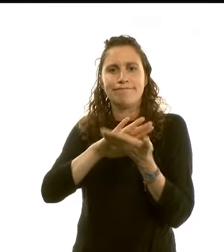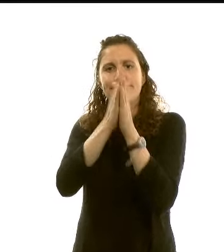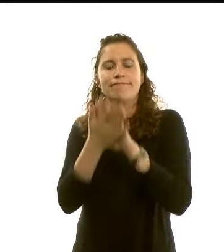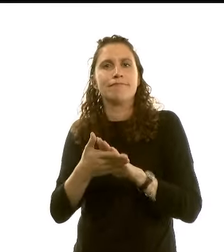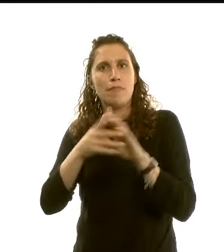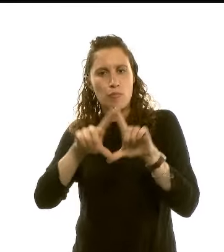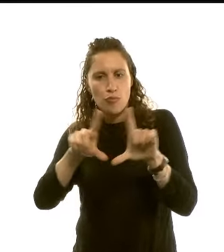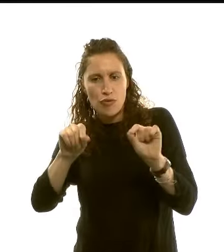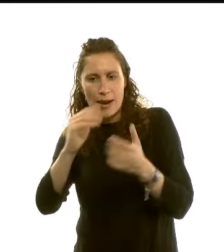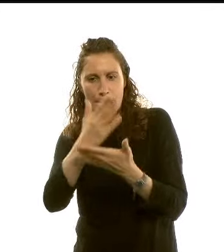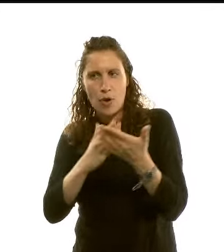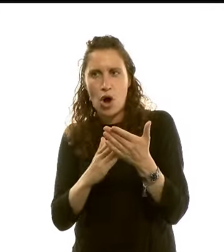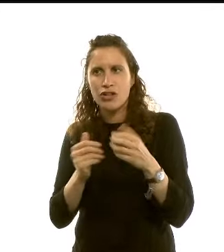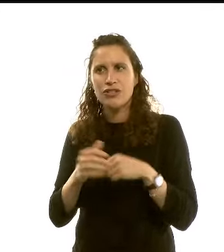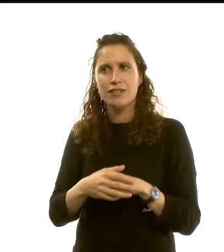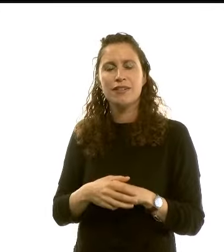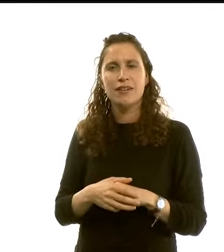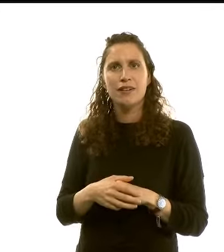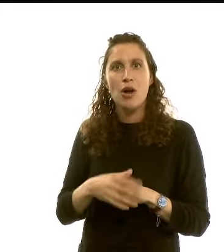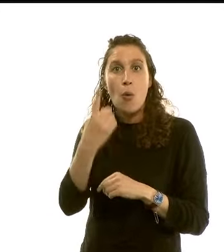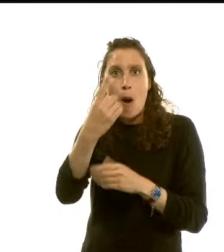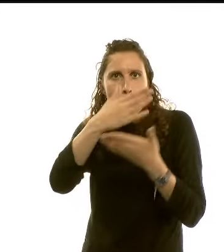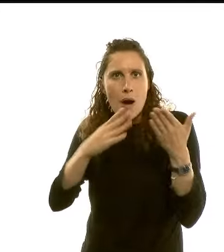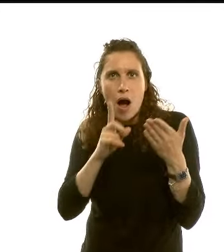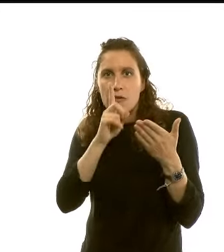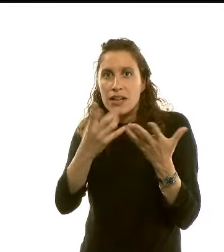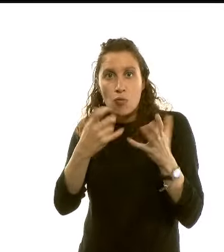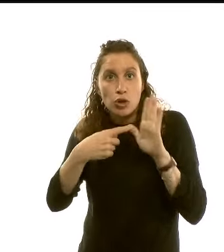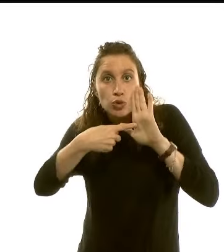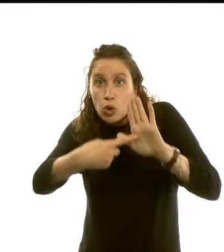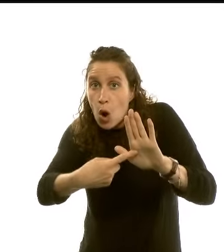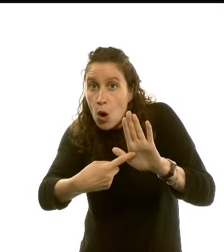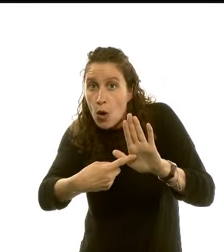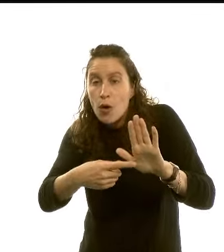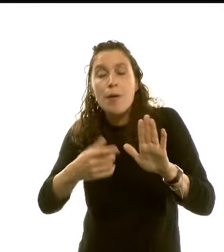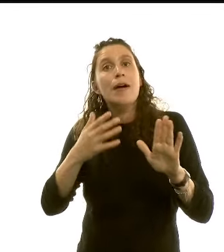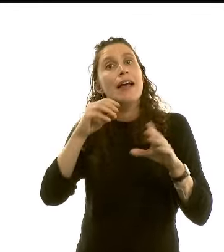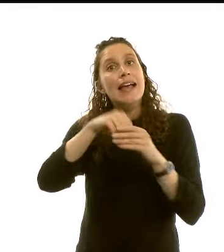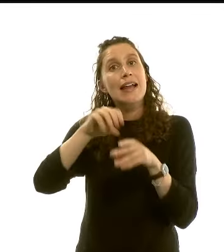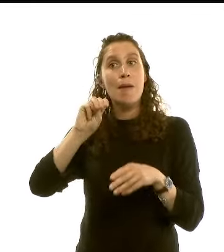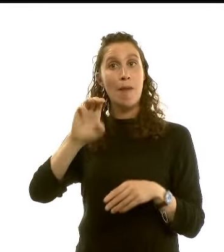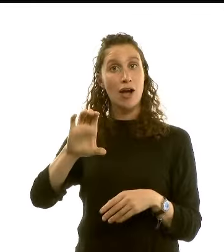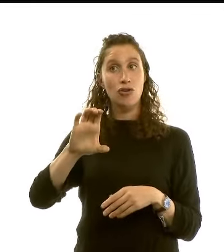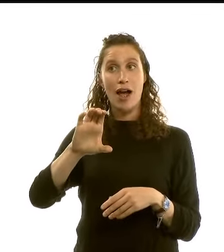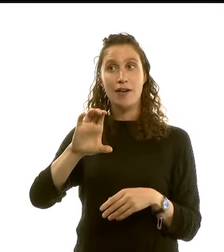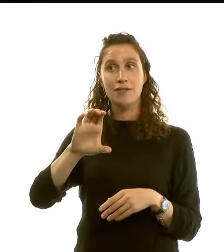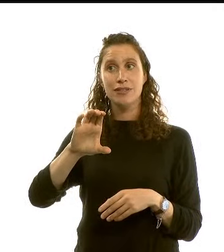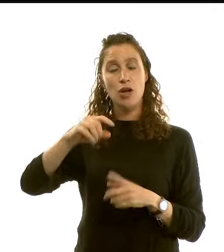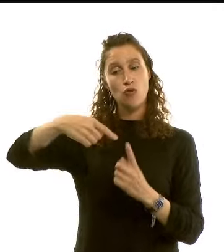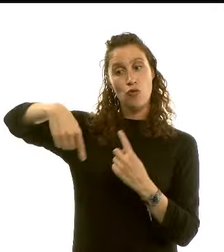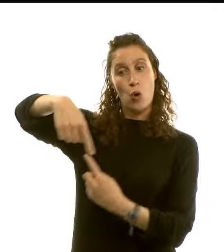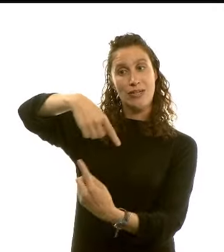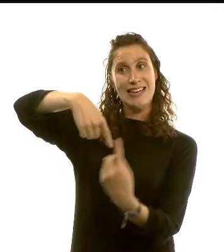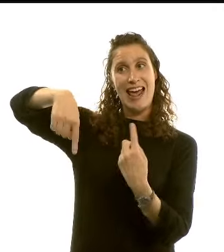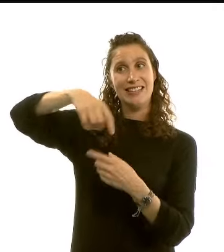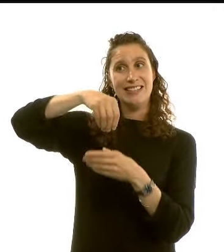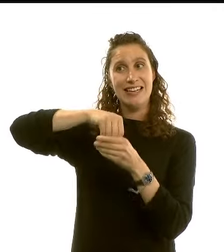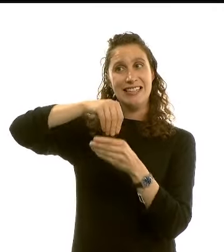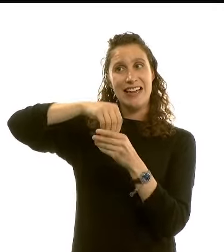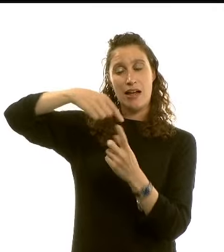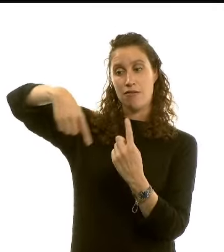really well. There's especially like one feature I really would love to show. So in Minecraft, it's rotating inside the